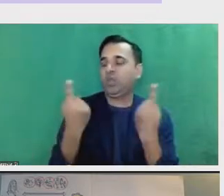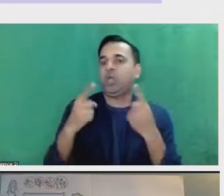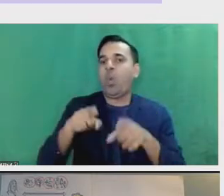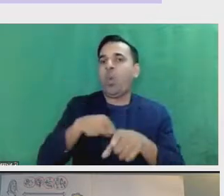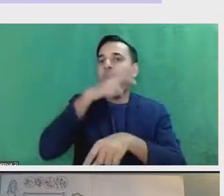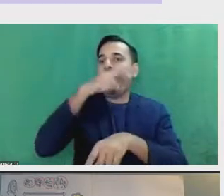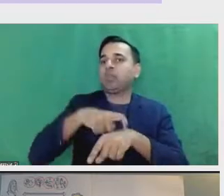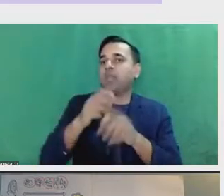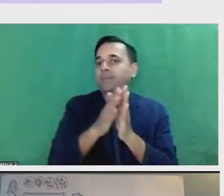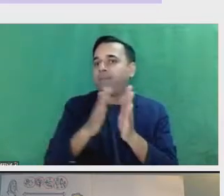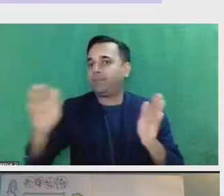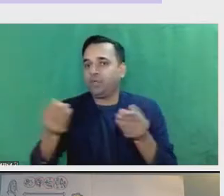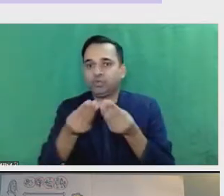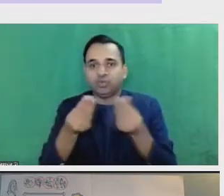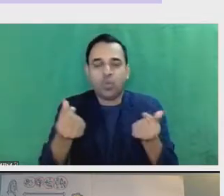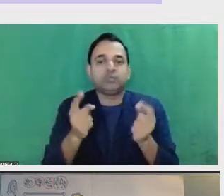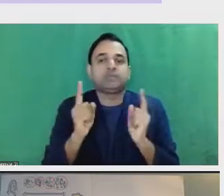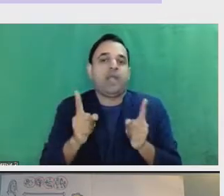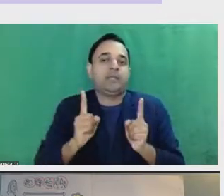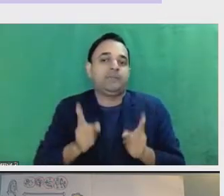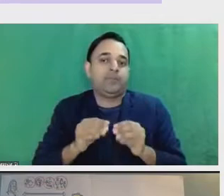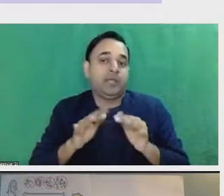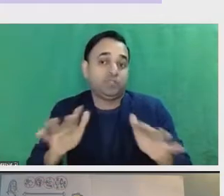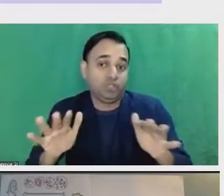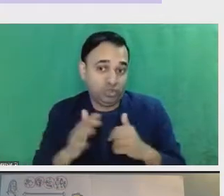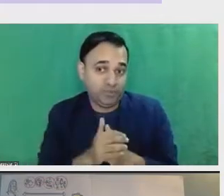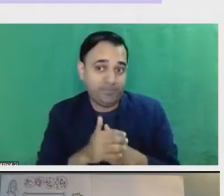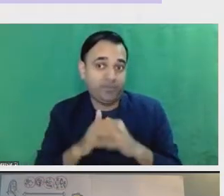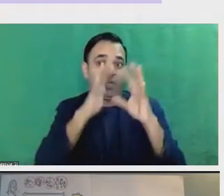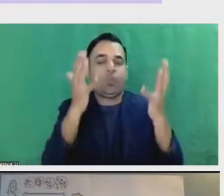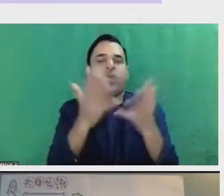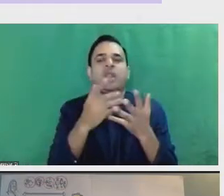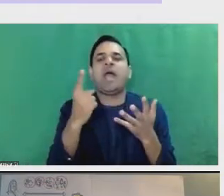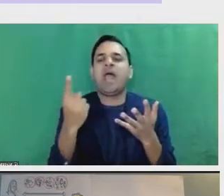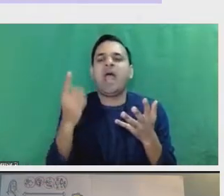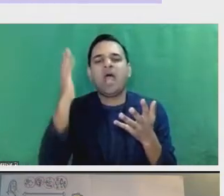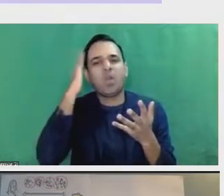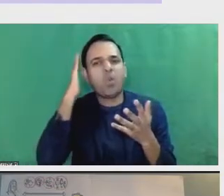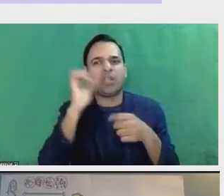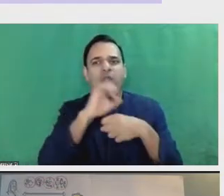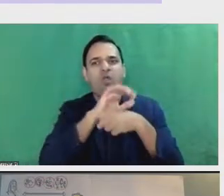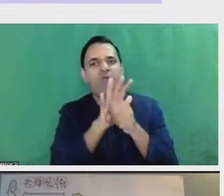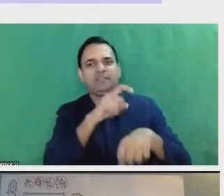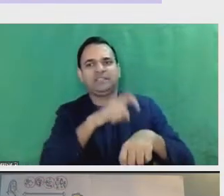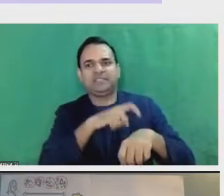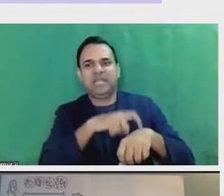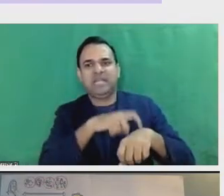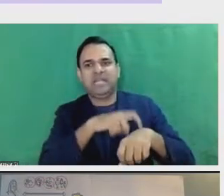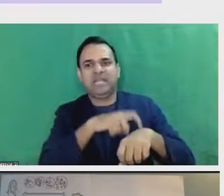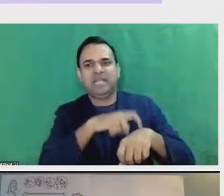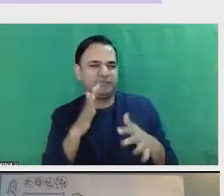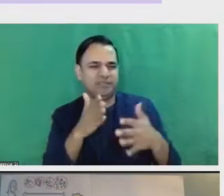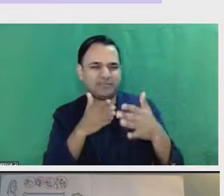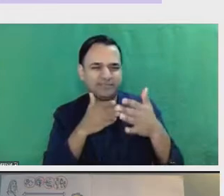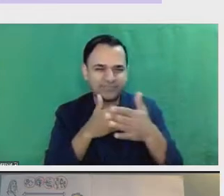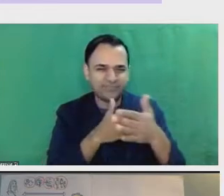period that we have been experiencing? Thank you. That's a very interesting